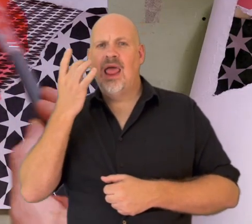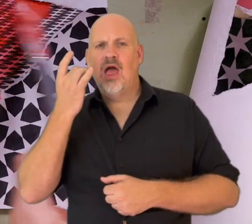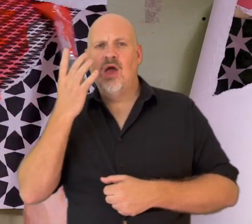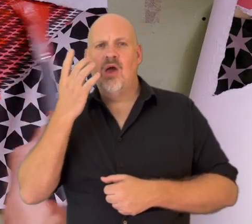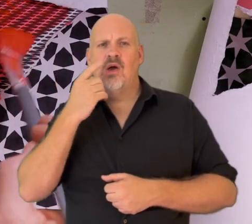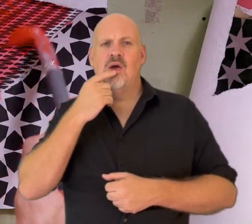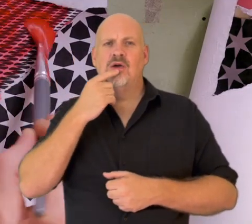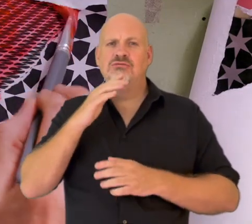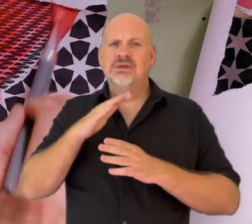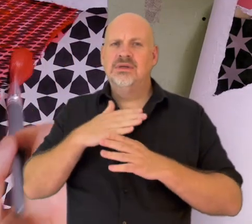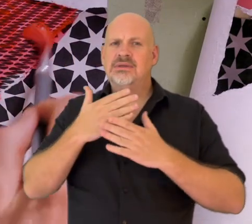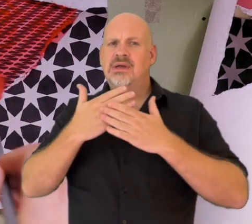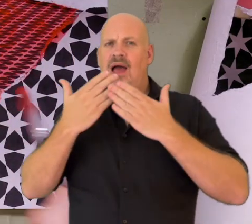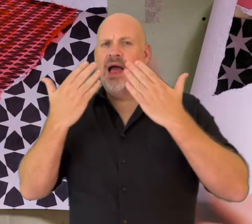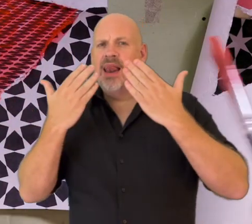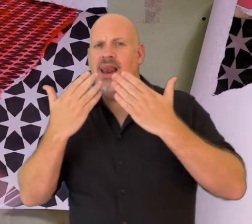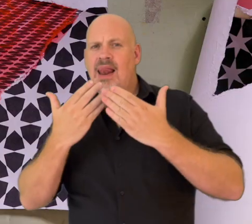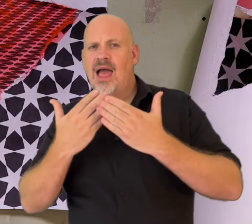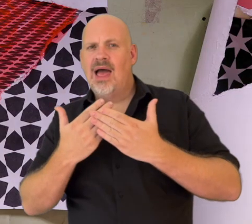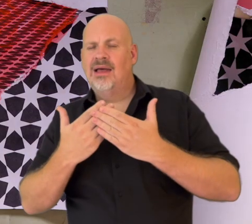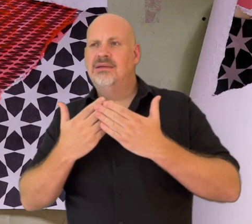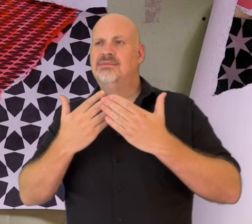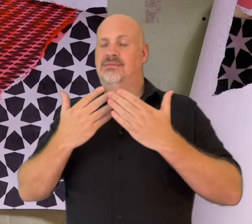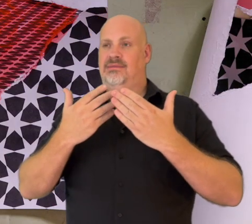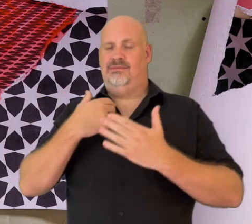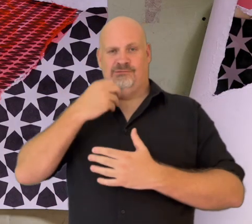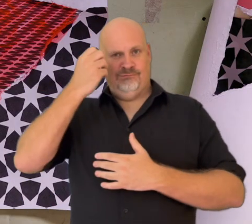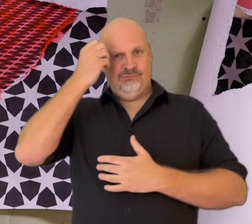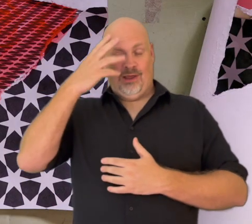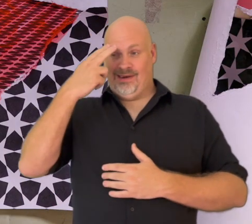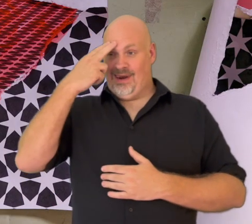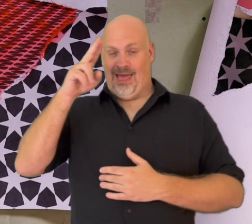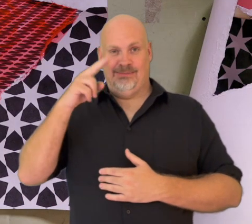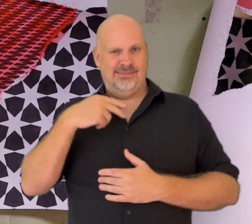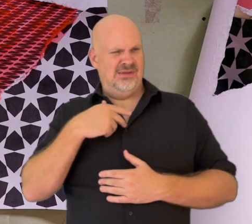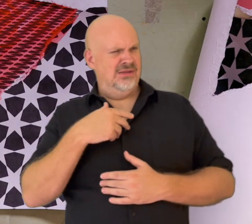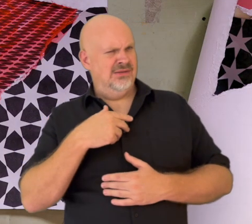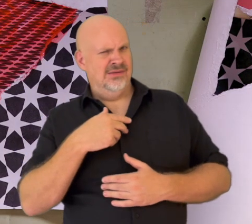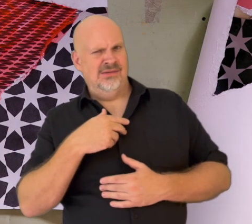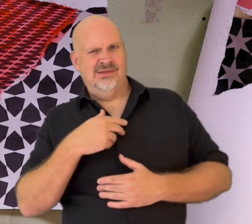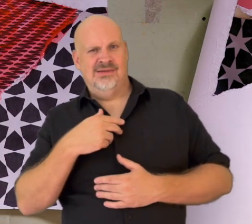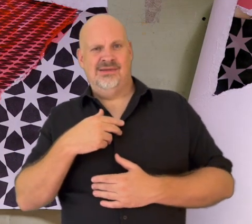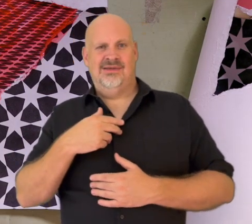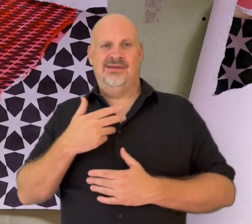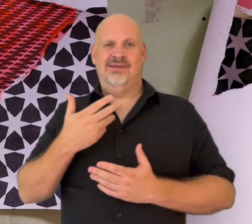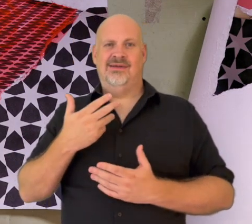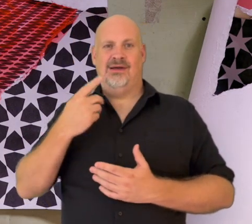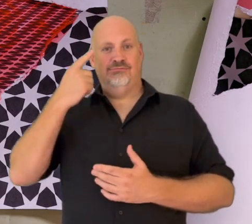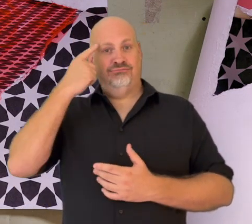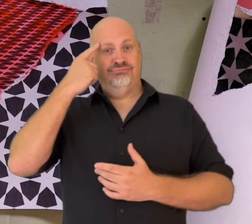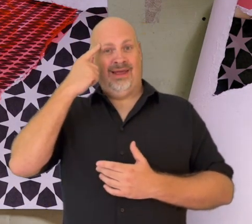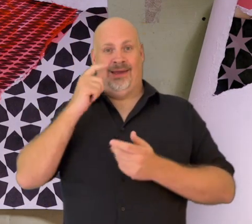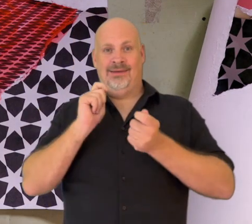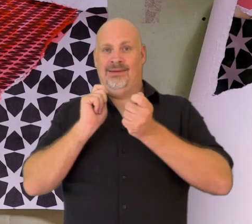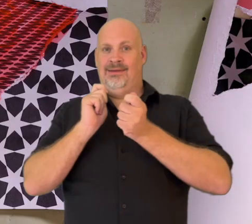darker, lighter. I think I've just forgotten how to sort of name things. And my brain's just started